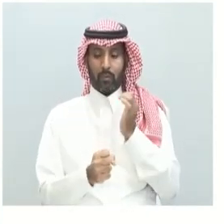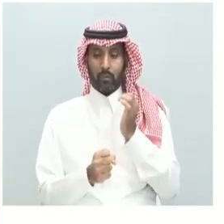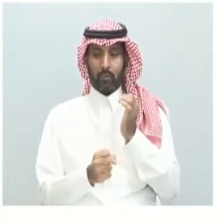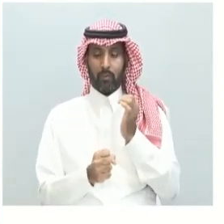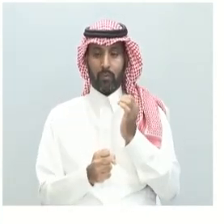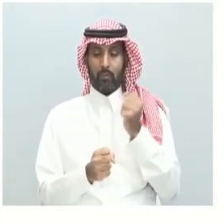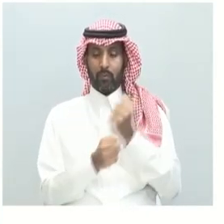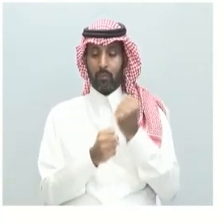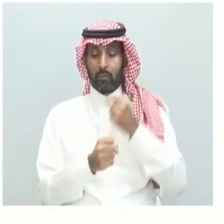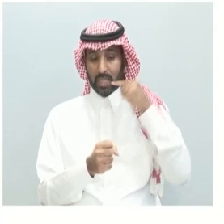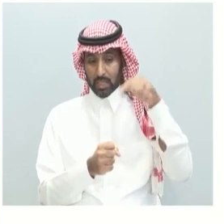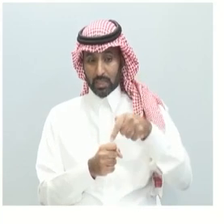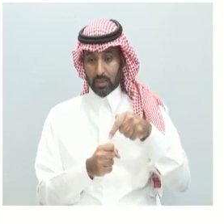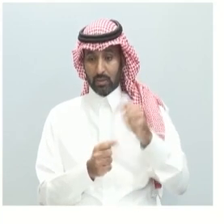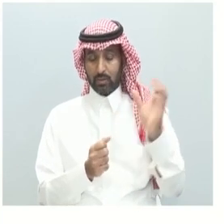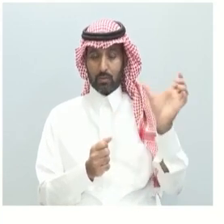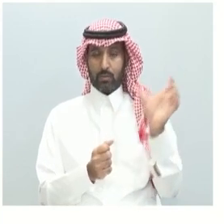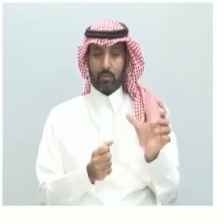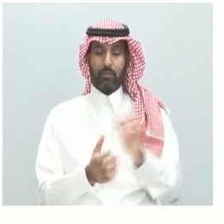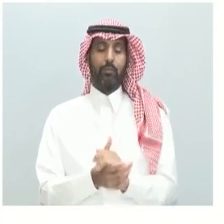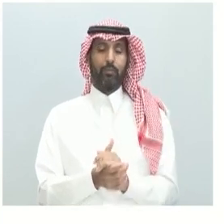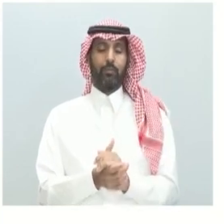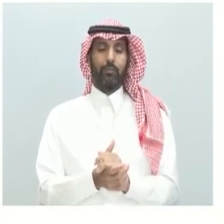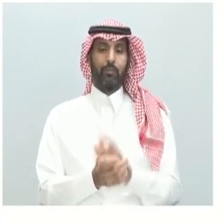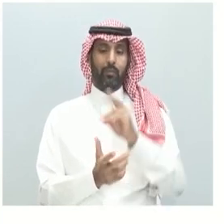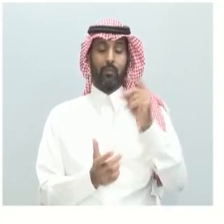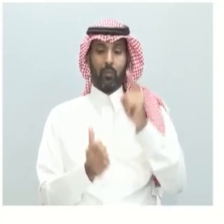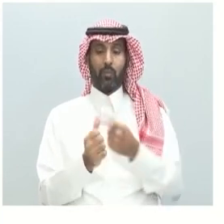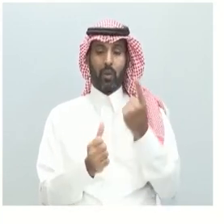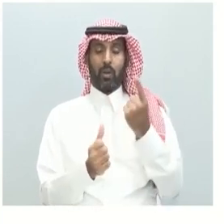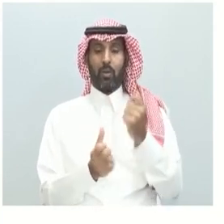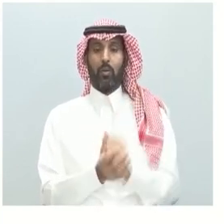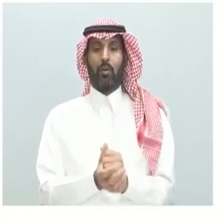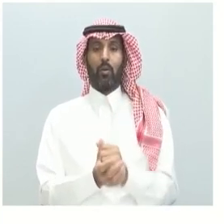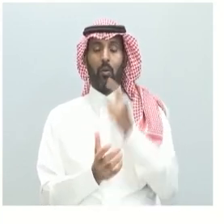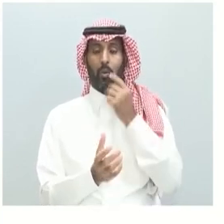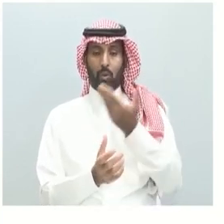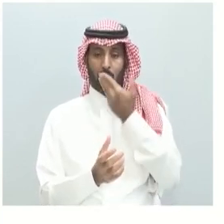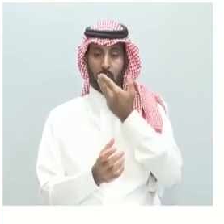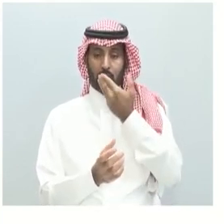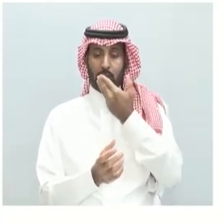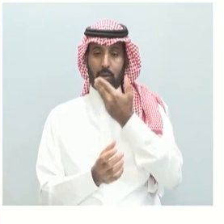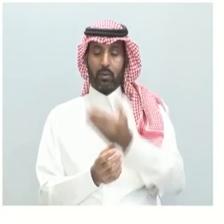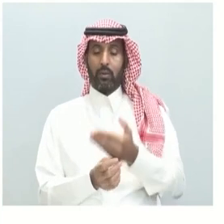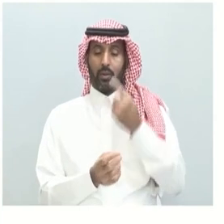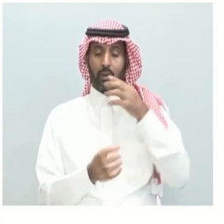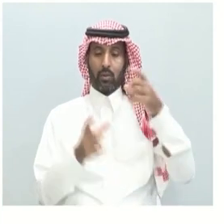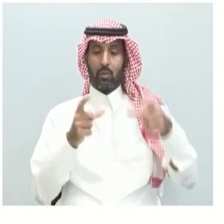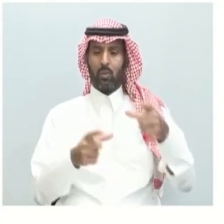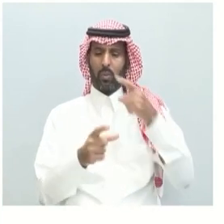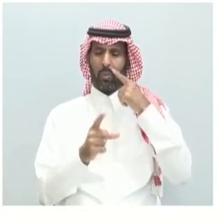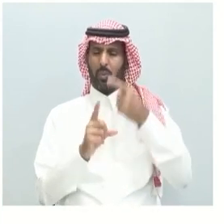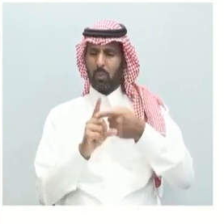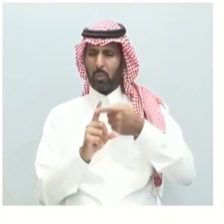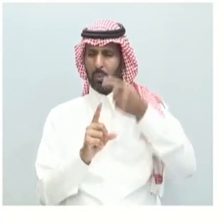or present progressive of the verbs. For example, number one here, water at 100